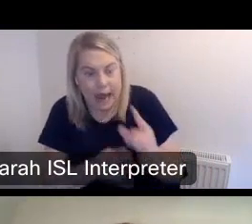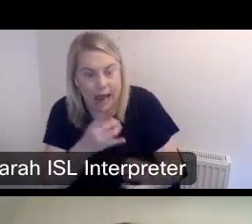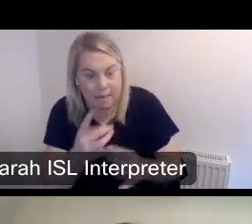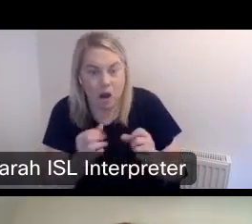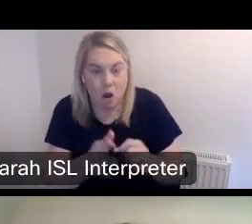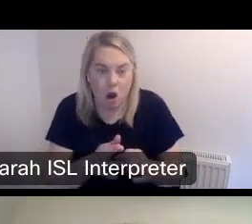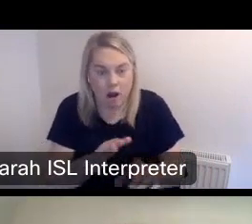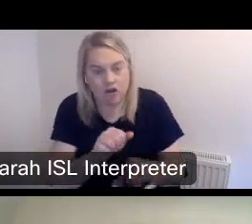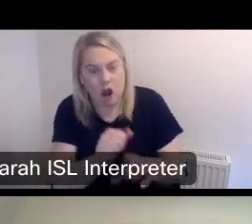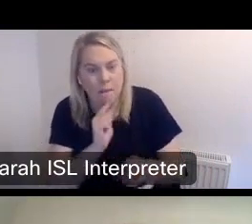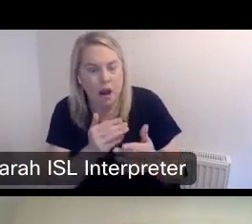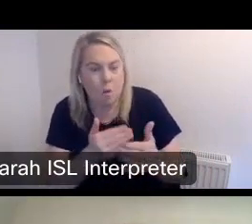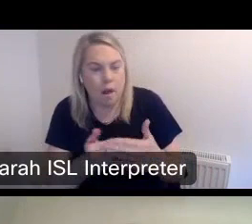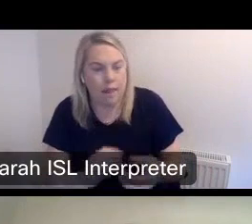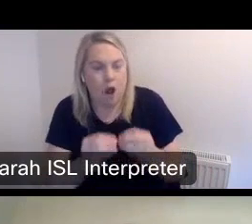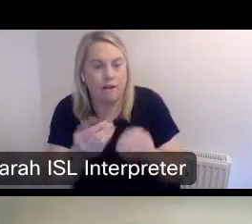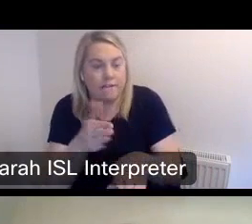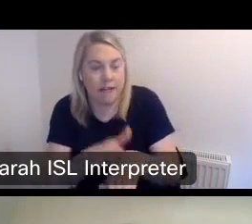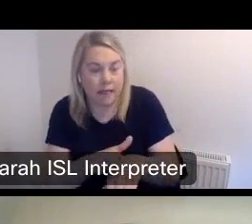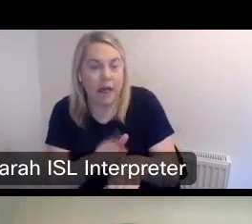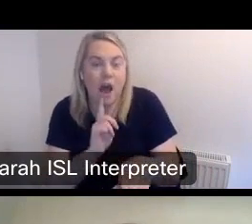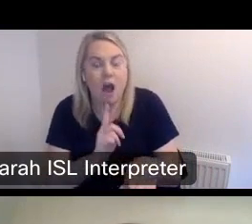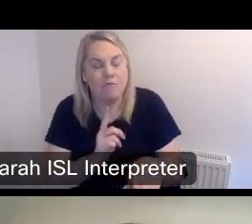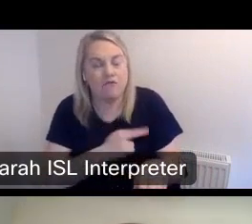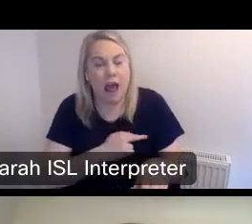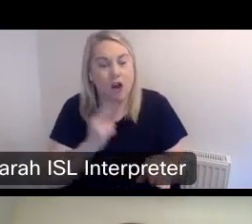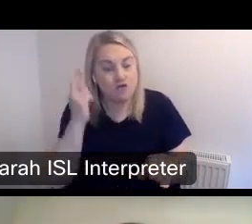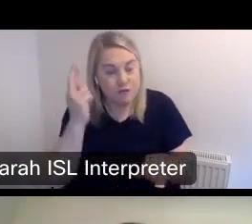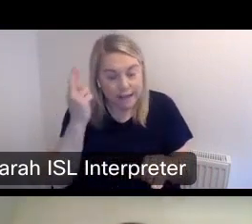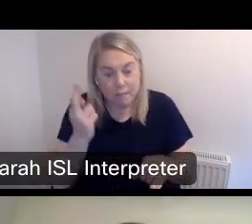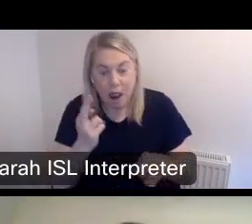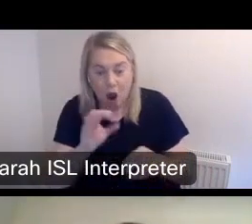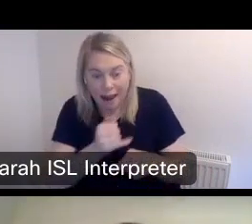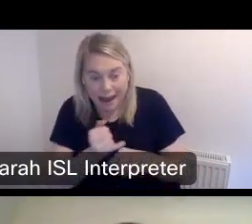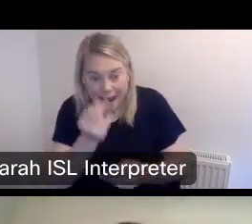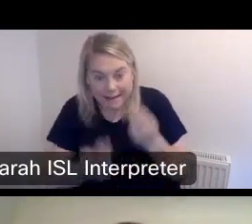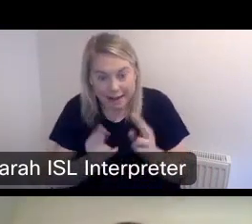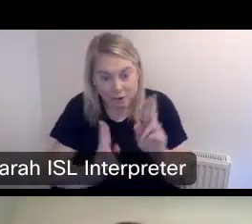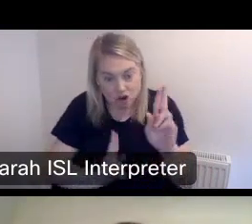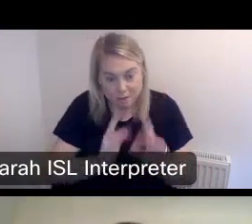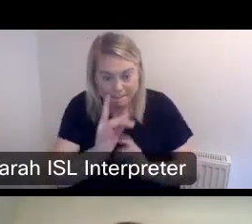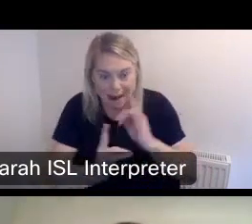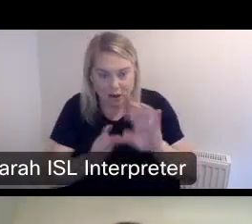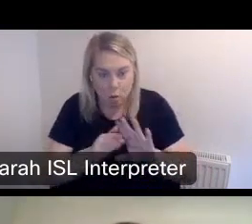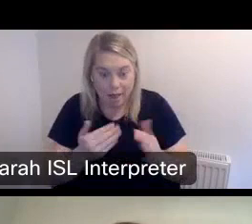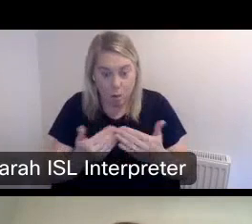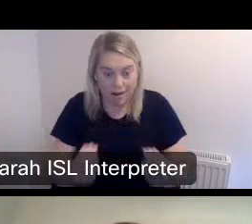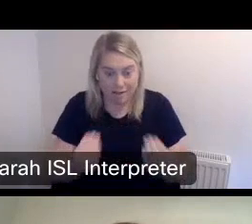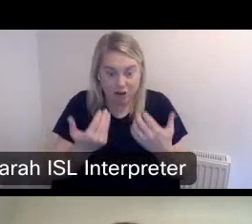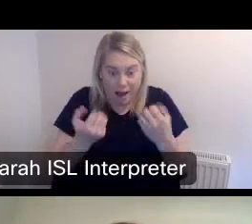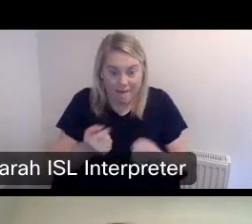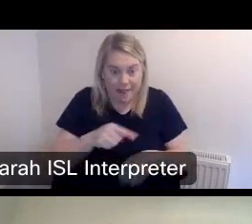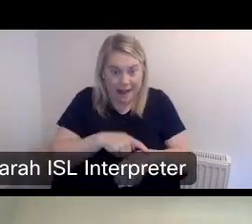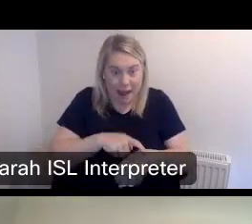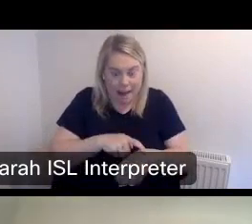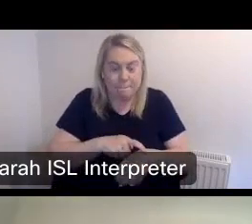of death. Rather, reasonable assessment or clinical assessment should be made with the information available at that time on the